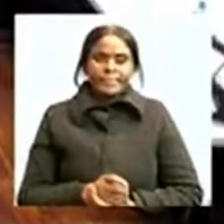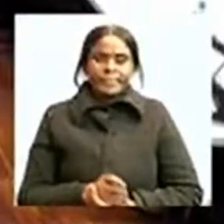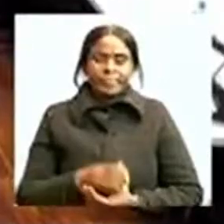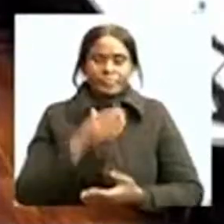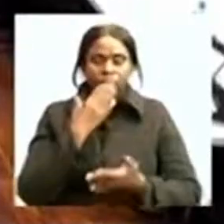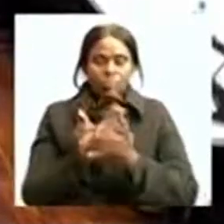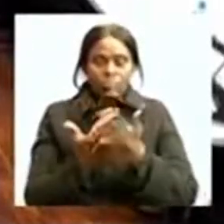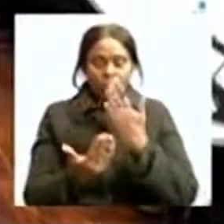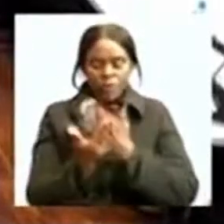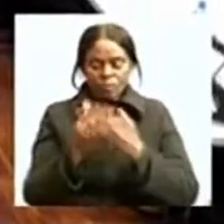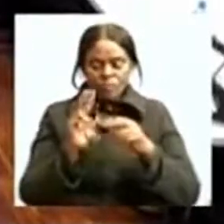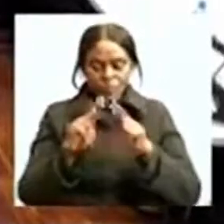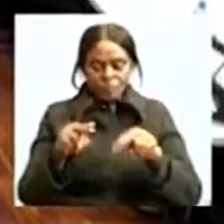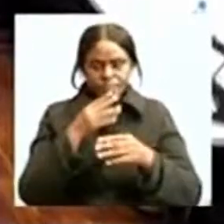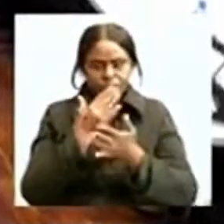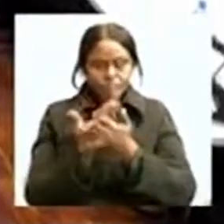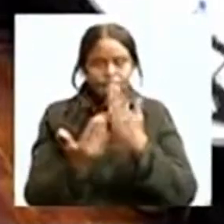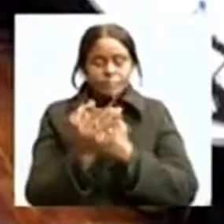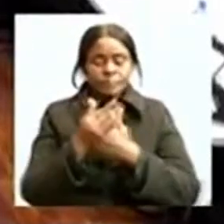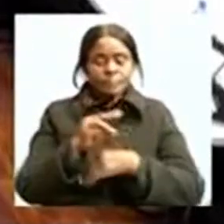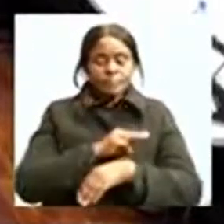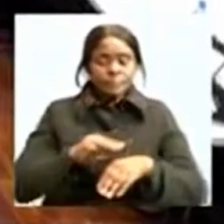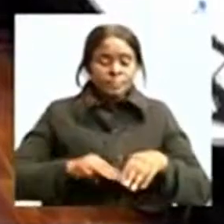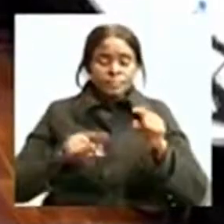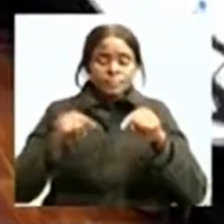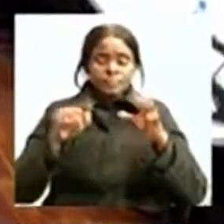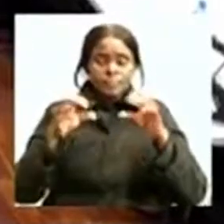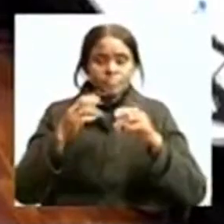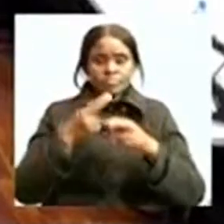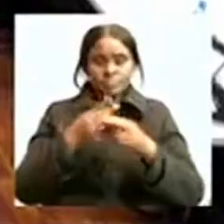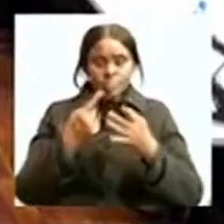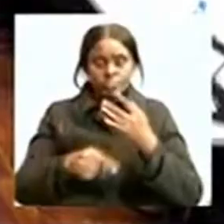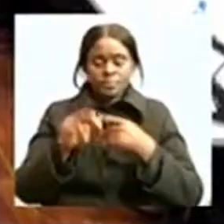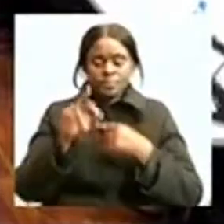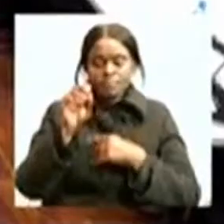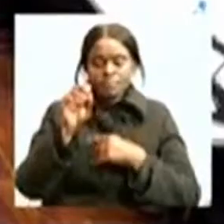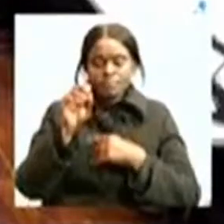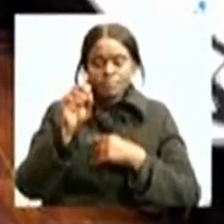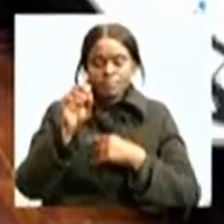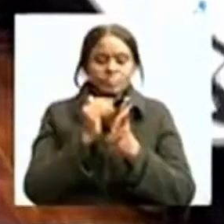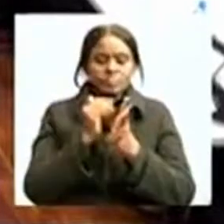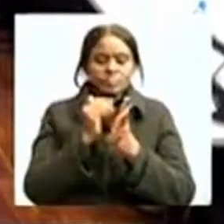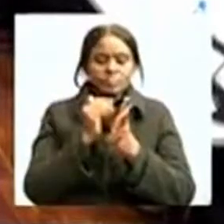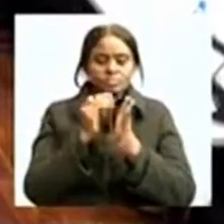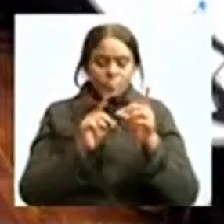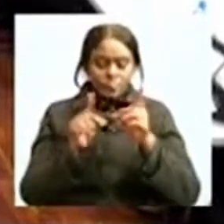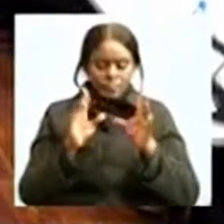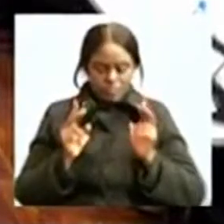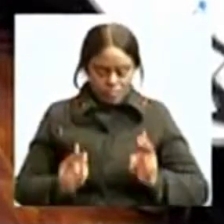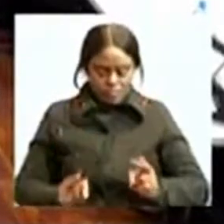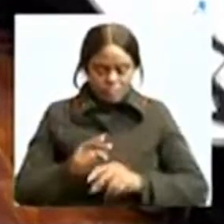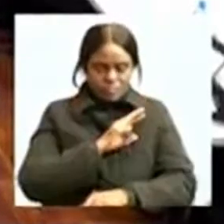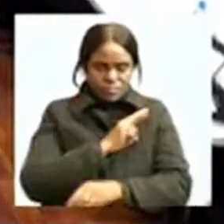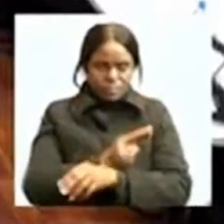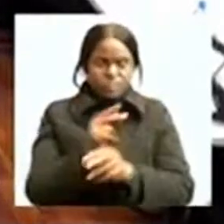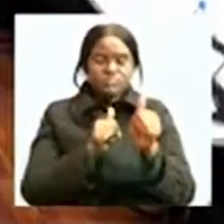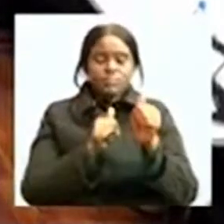Good morning, Chairperson. Good morning, members of the committee. My name is Roy Chihinga, Assistant Director, Human Resource and Administration.